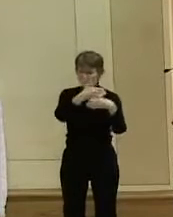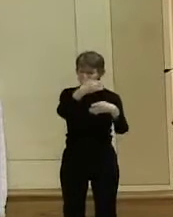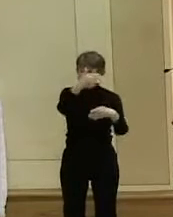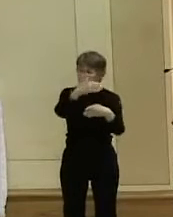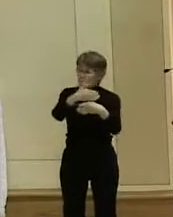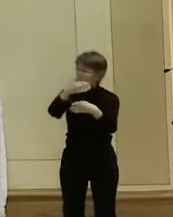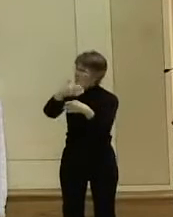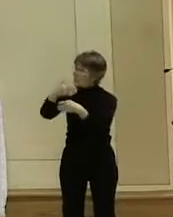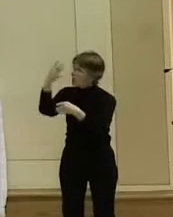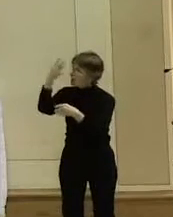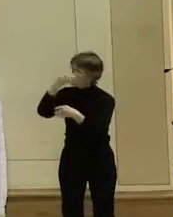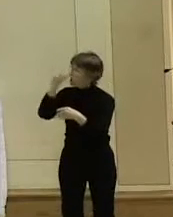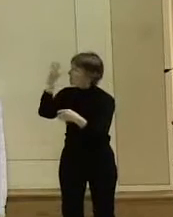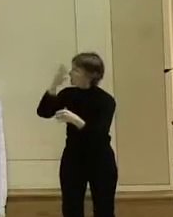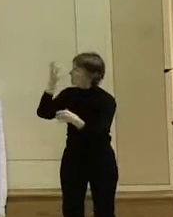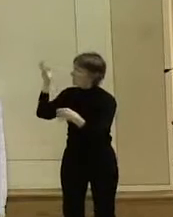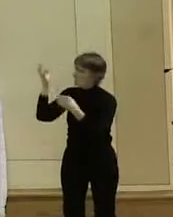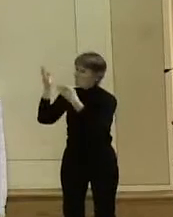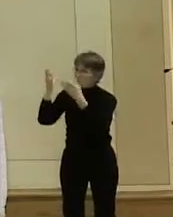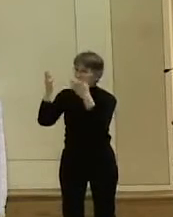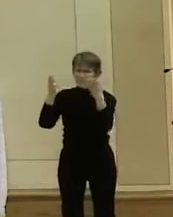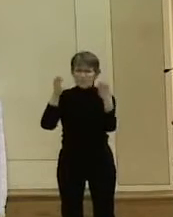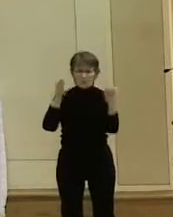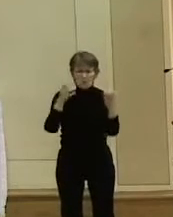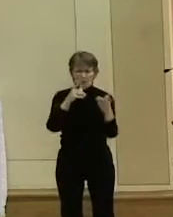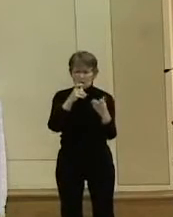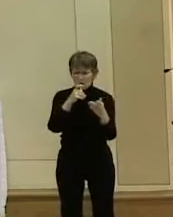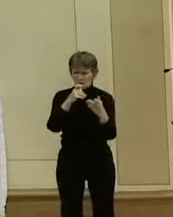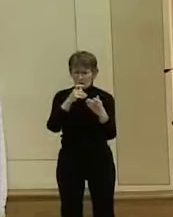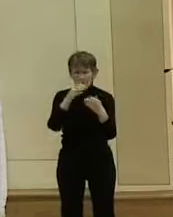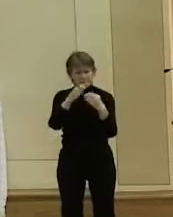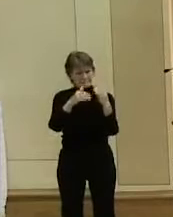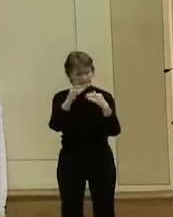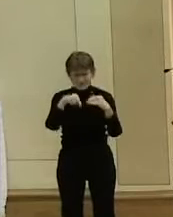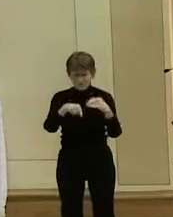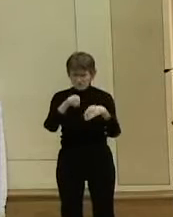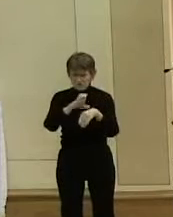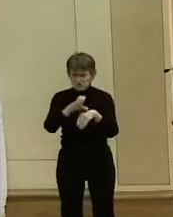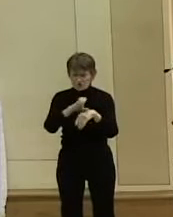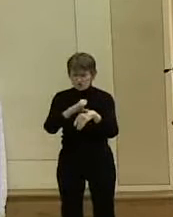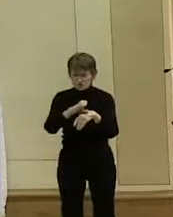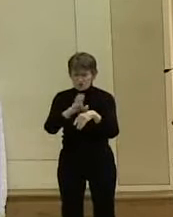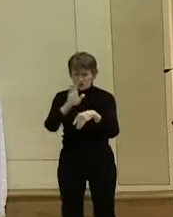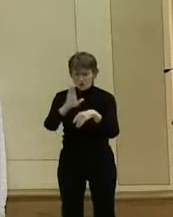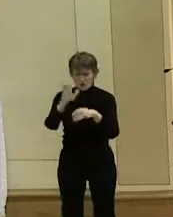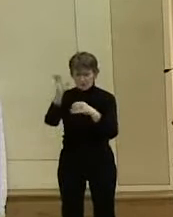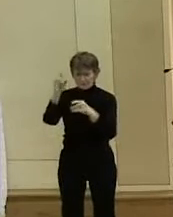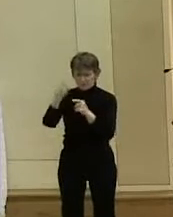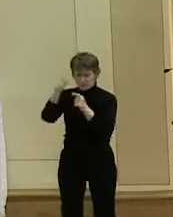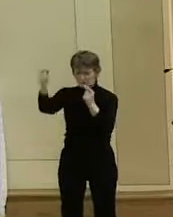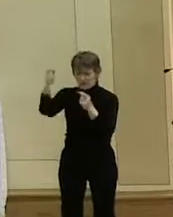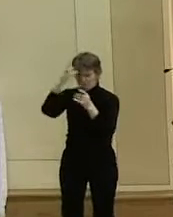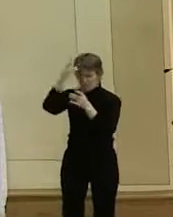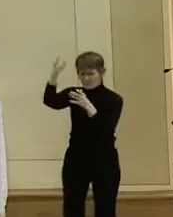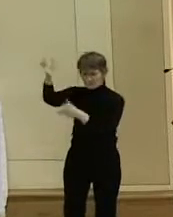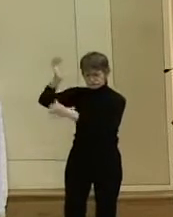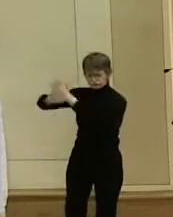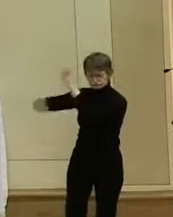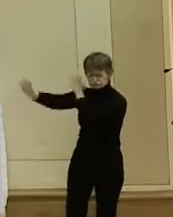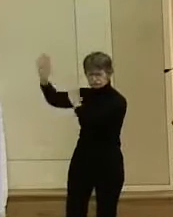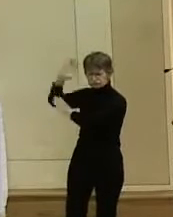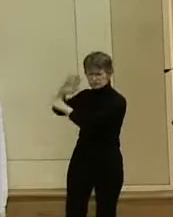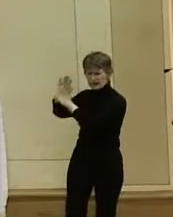meaningful to the people, your great-grandparents and great-great-grandparents, saw it was good enough to put a Good